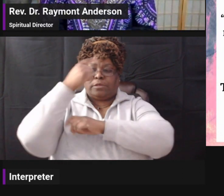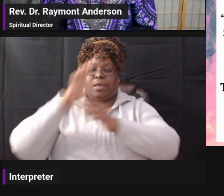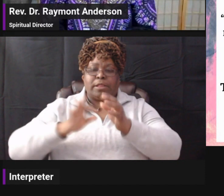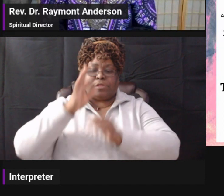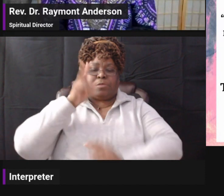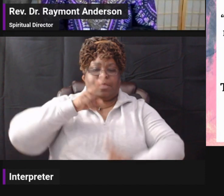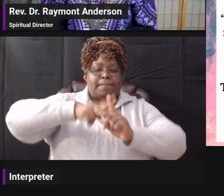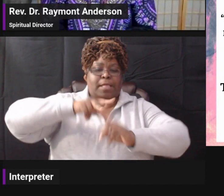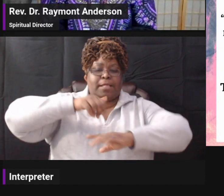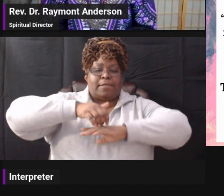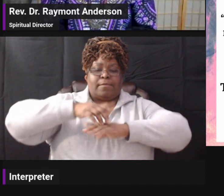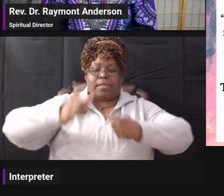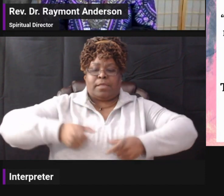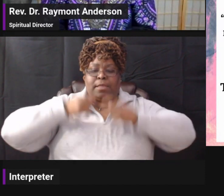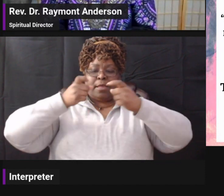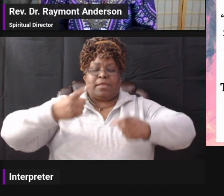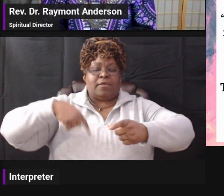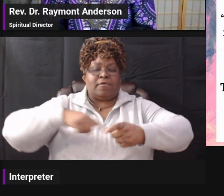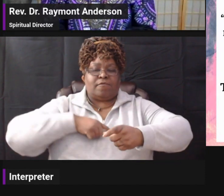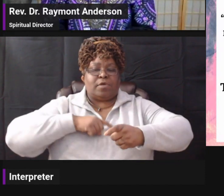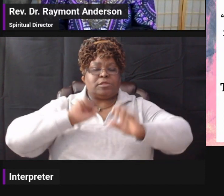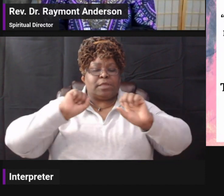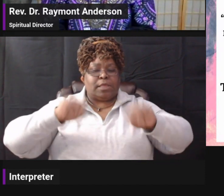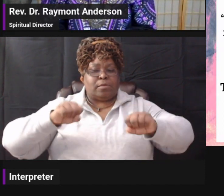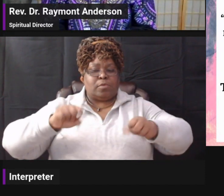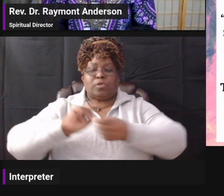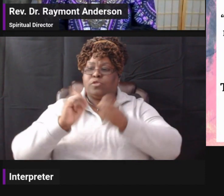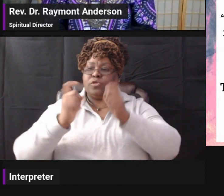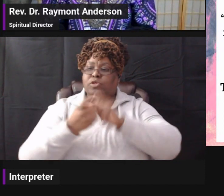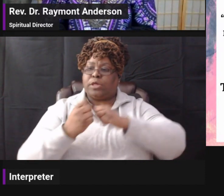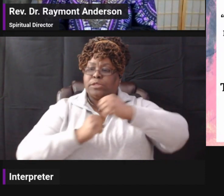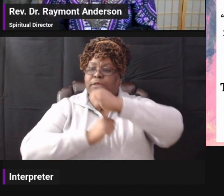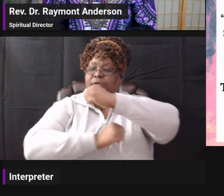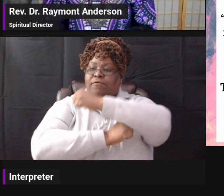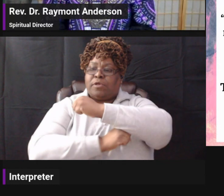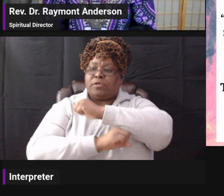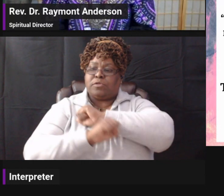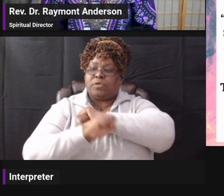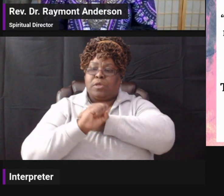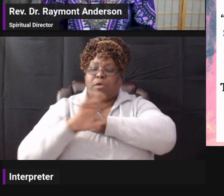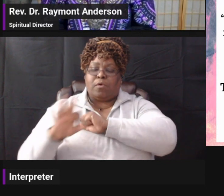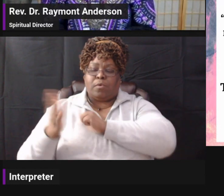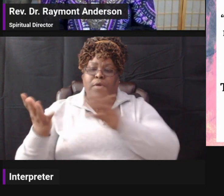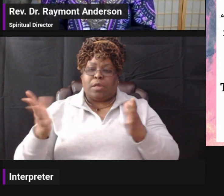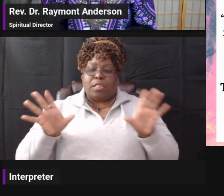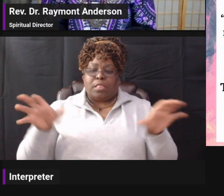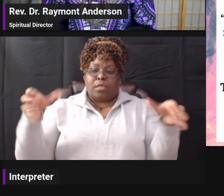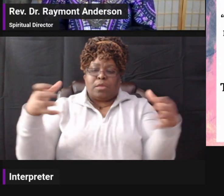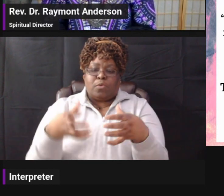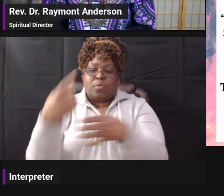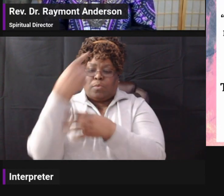The science of mind and spirit, when applied effectively, gives us the capacity to change the very foundation of the